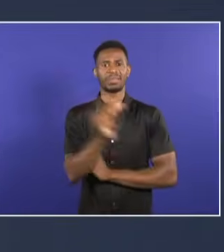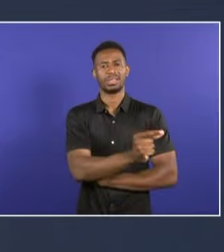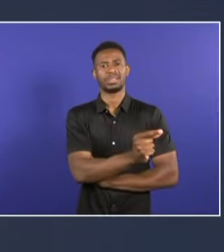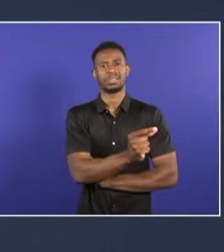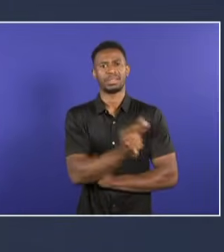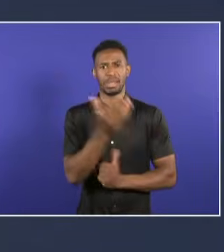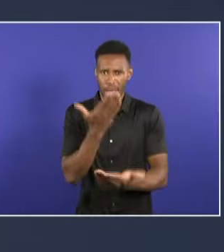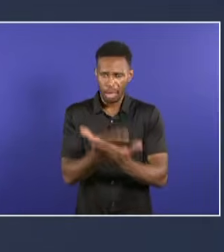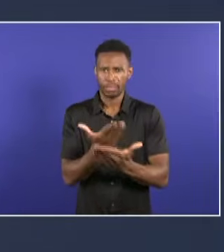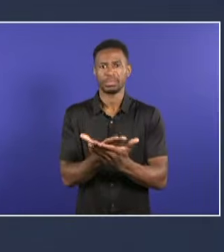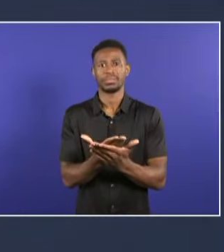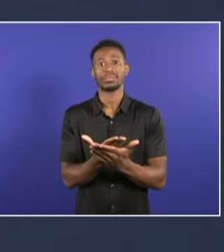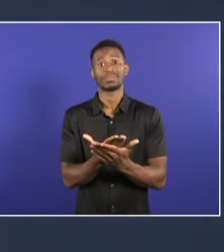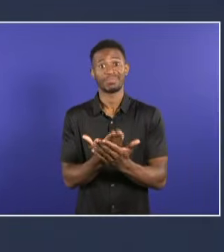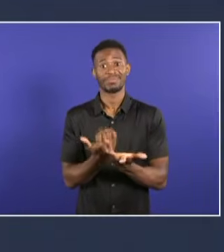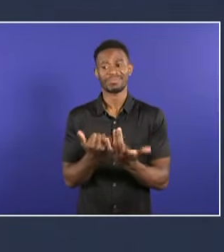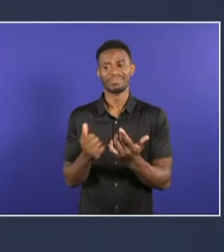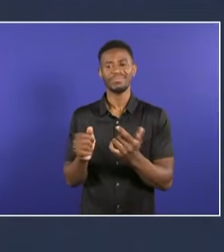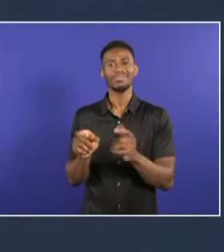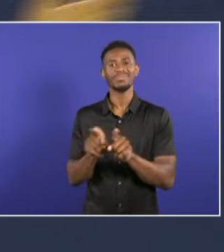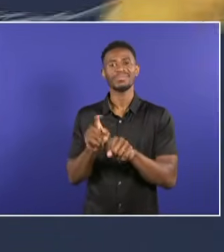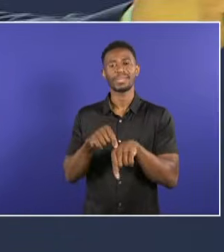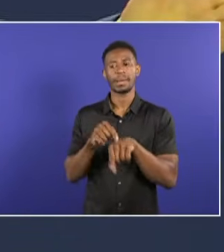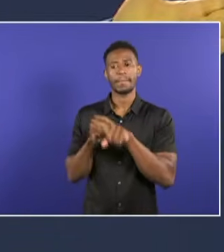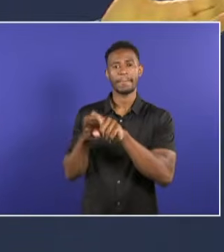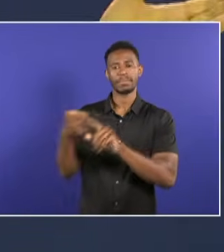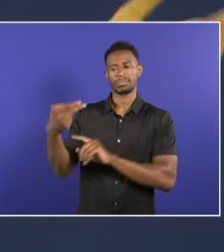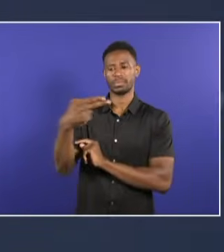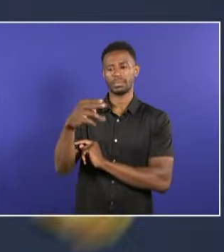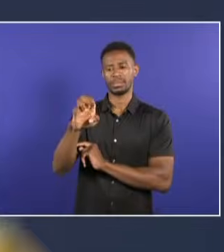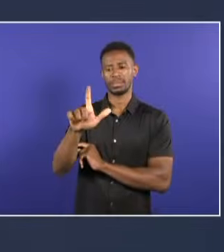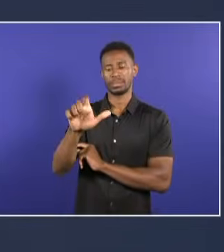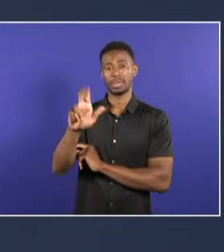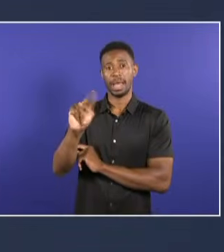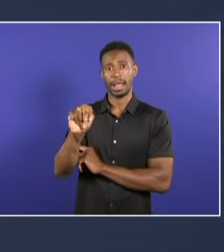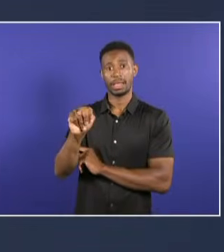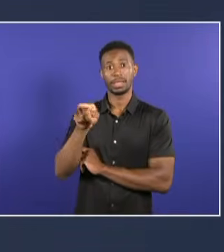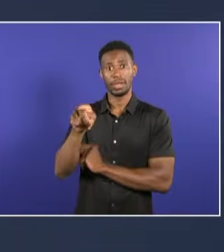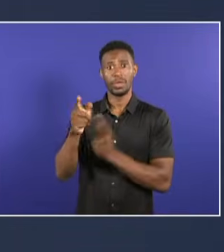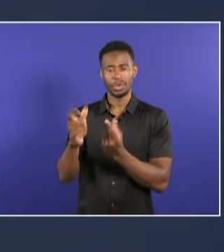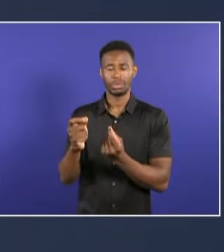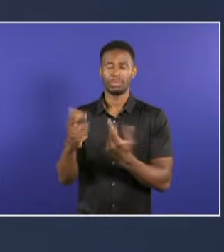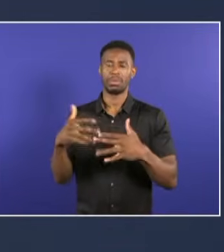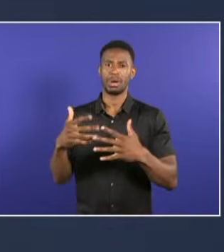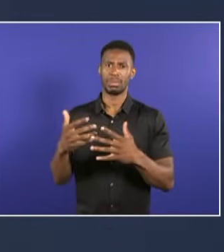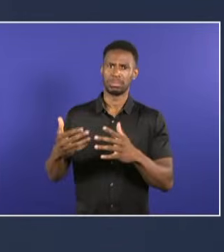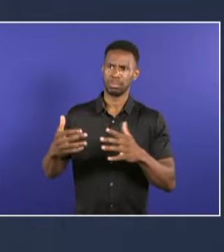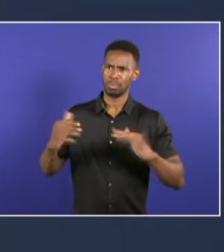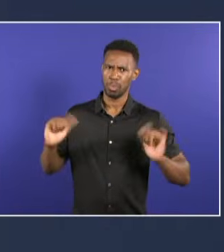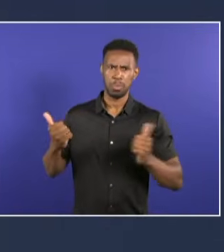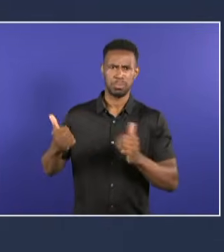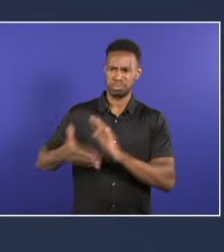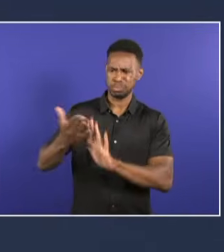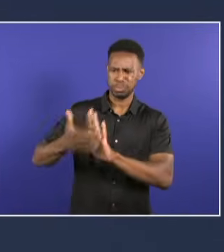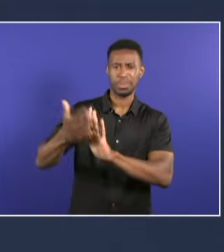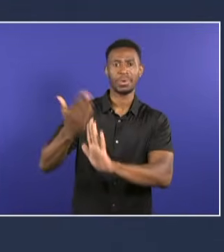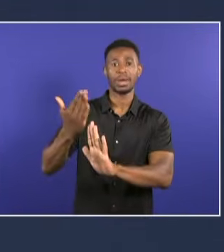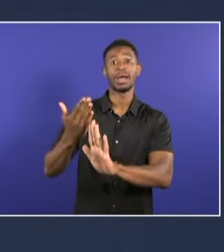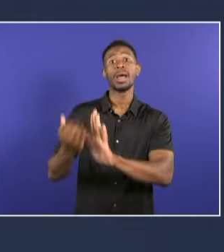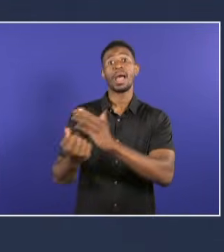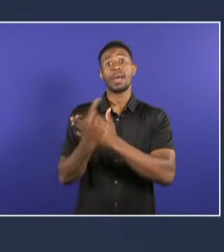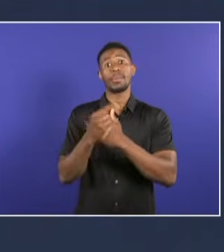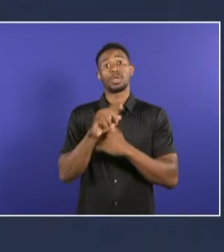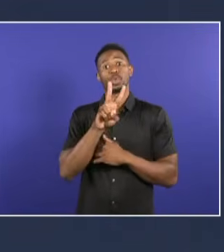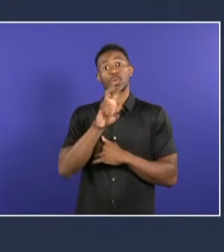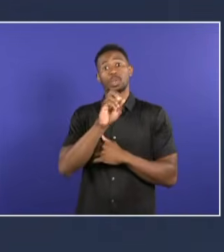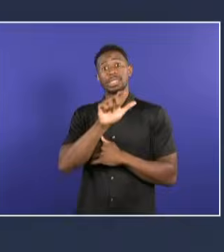Helen Zille was showing the same lesson on a much bigger stage. In 2007, I was